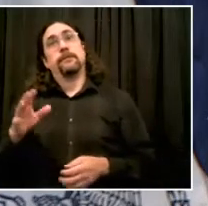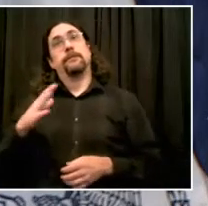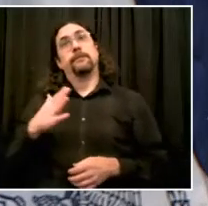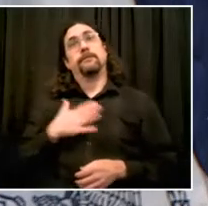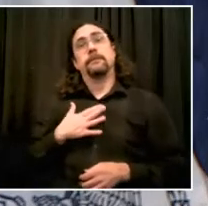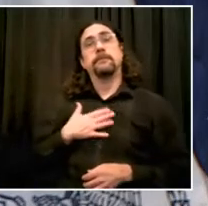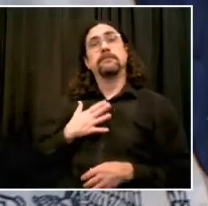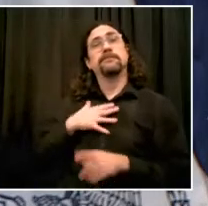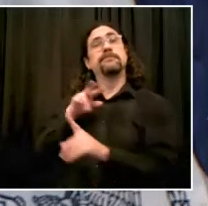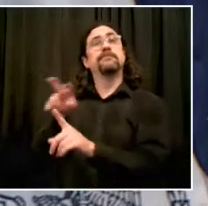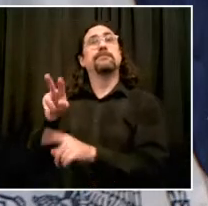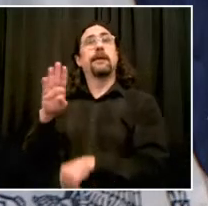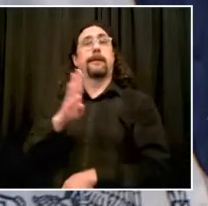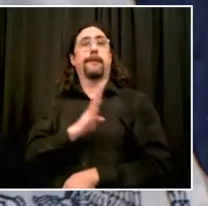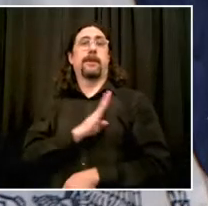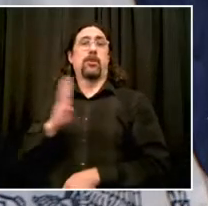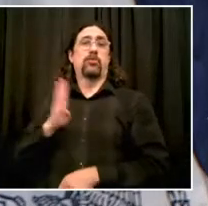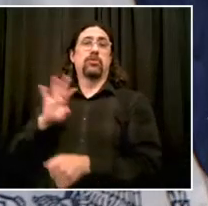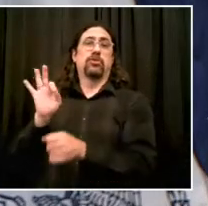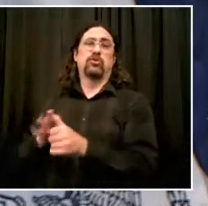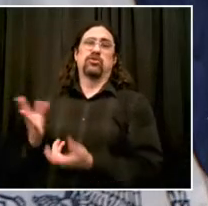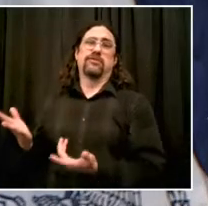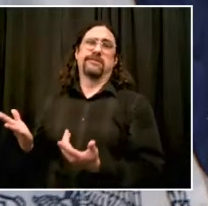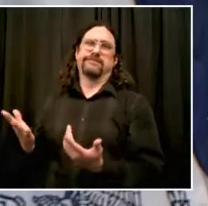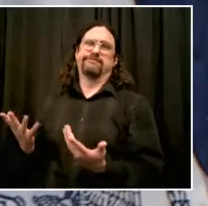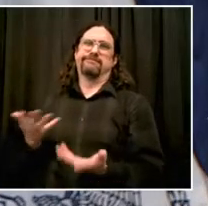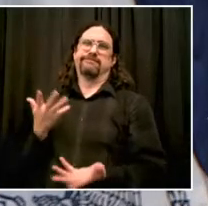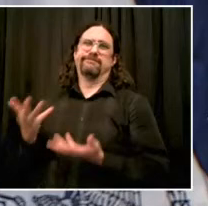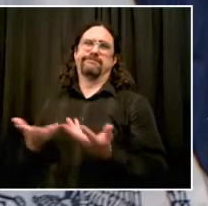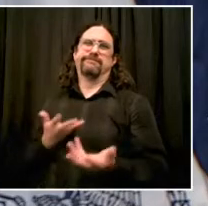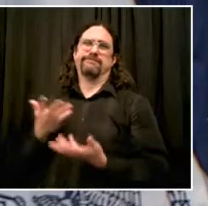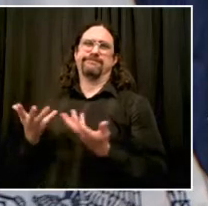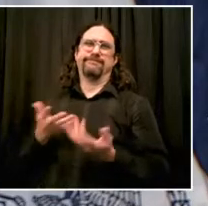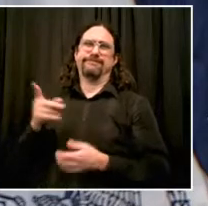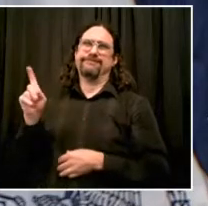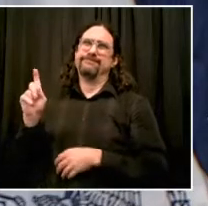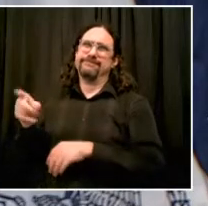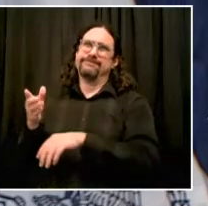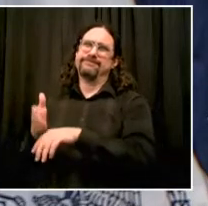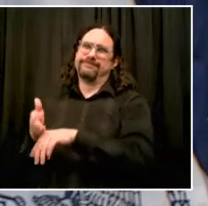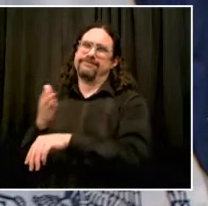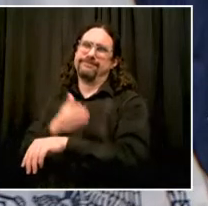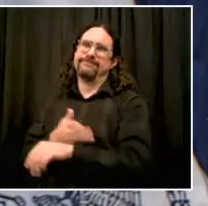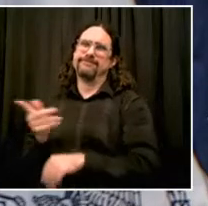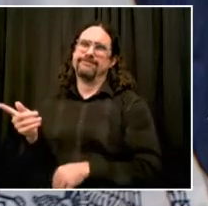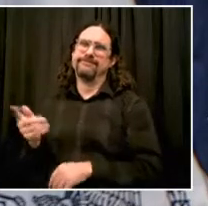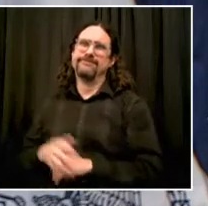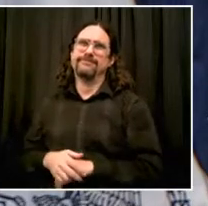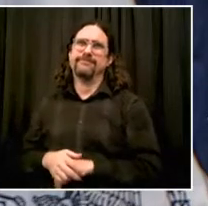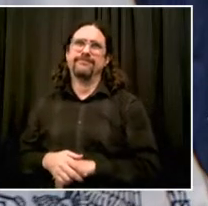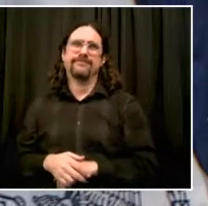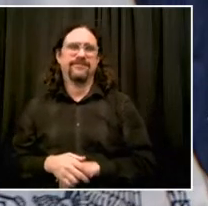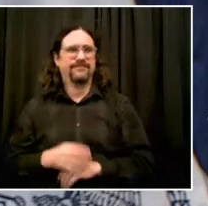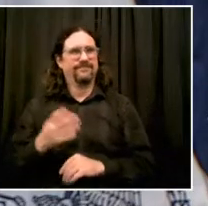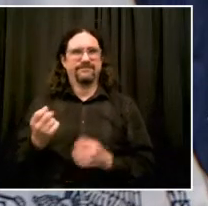and how it's structured. I think we need to move to a different approach, just create a